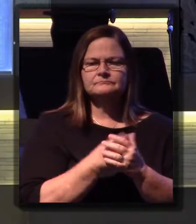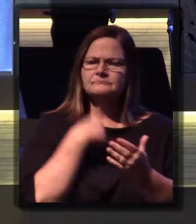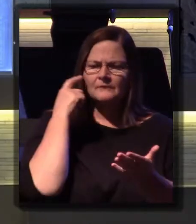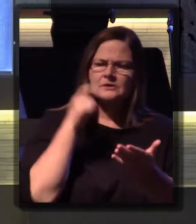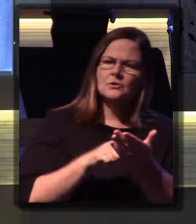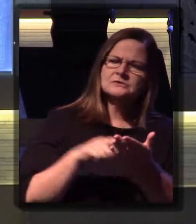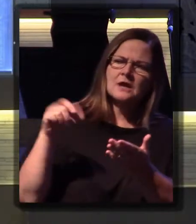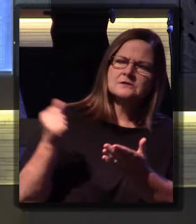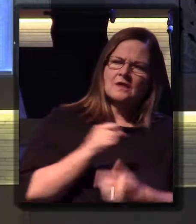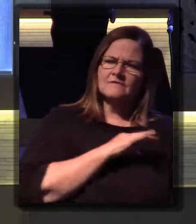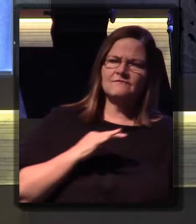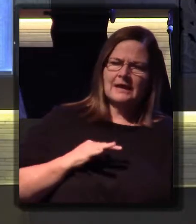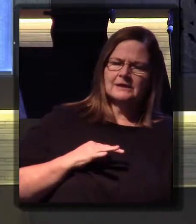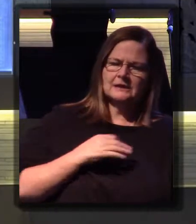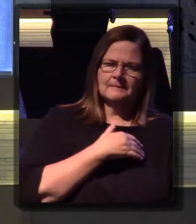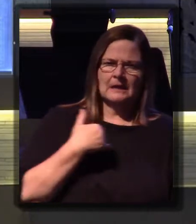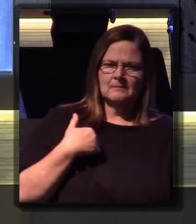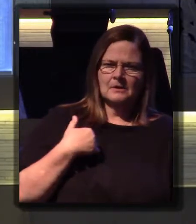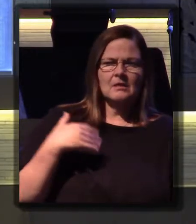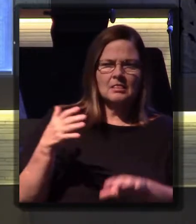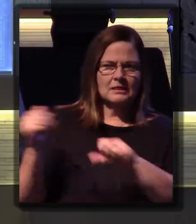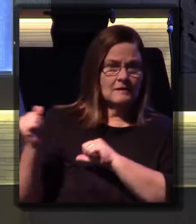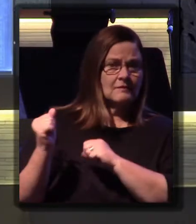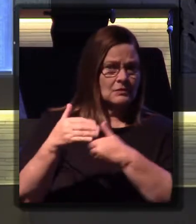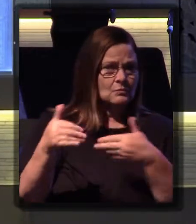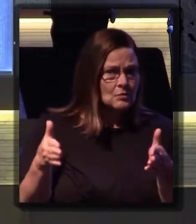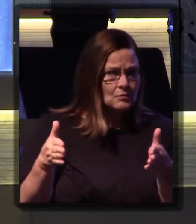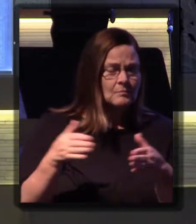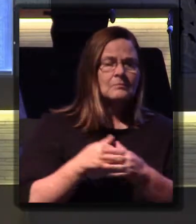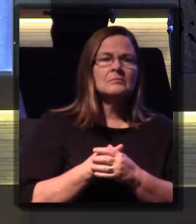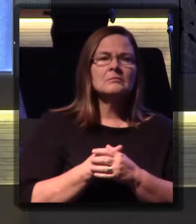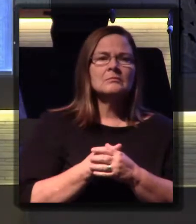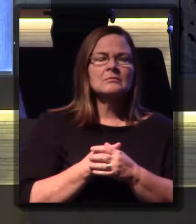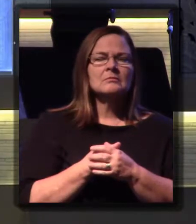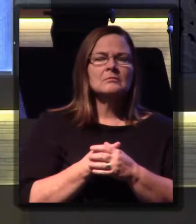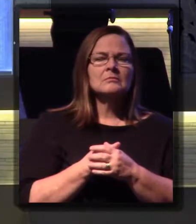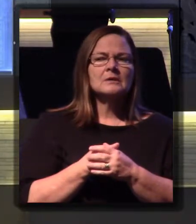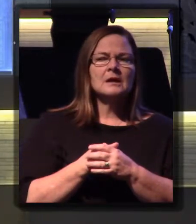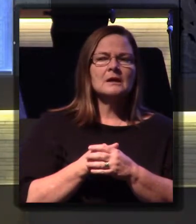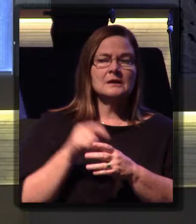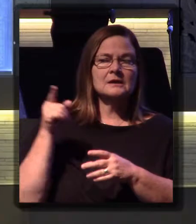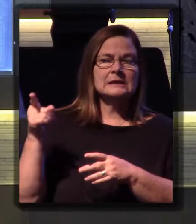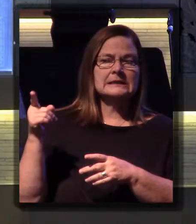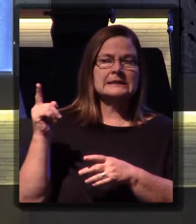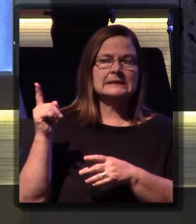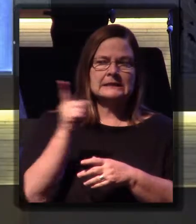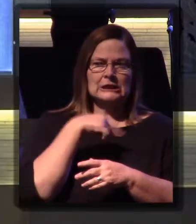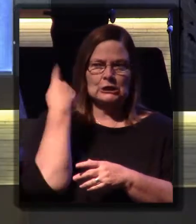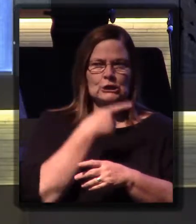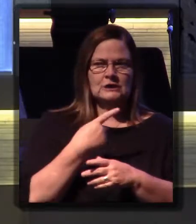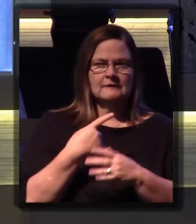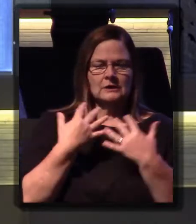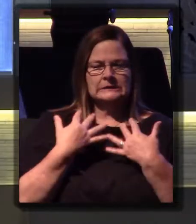in the morning on Wednesday, I noticed another faculty member leaving the room where where this meeting was to